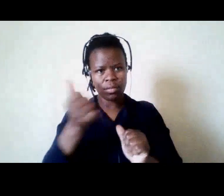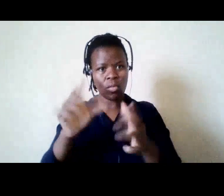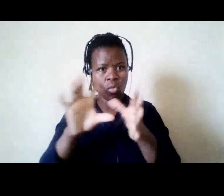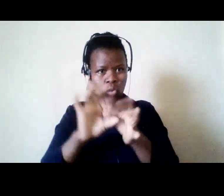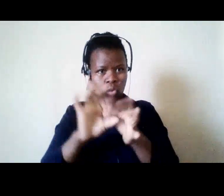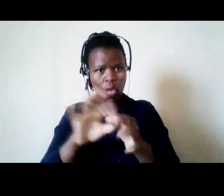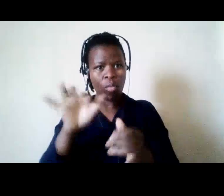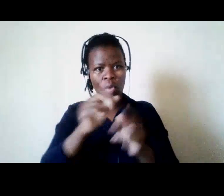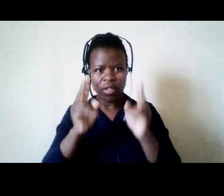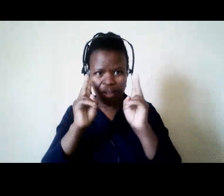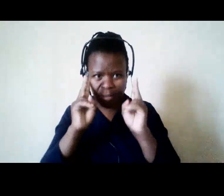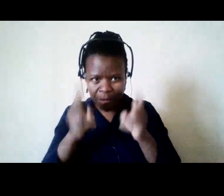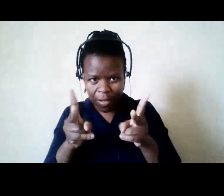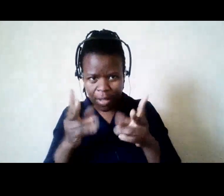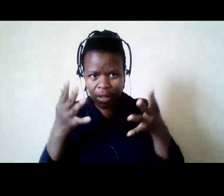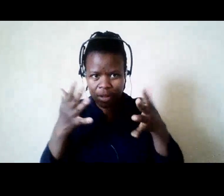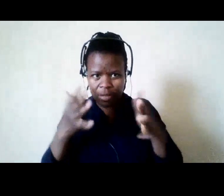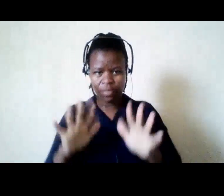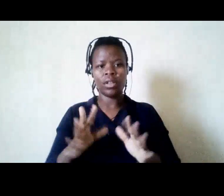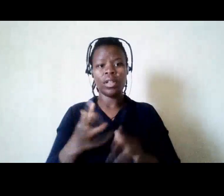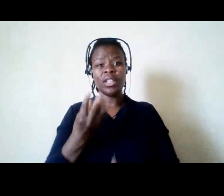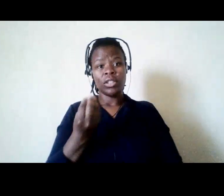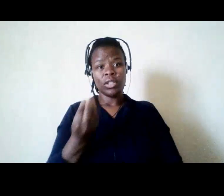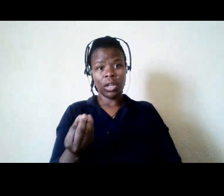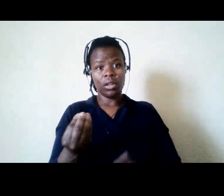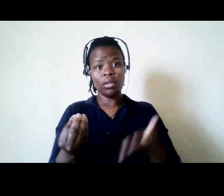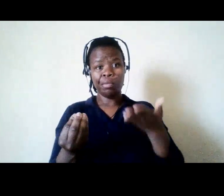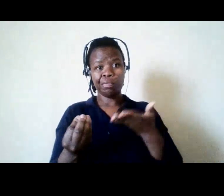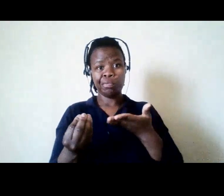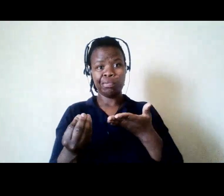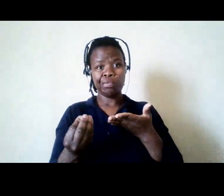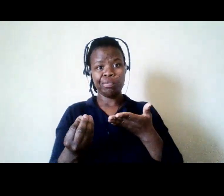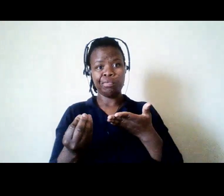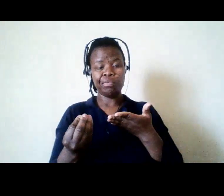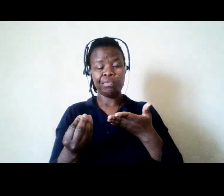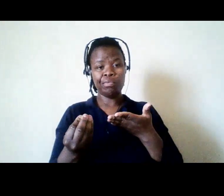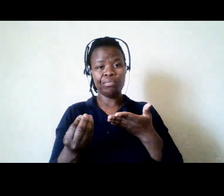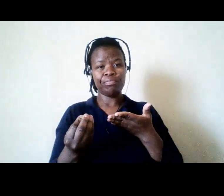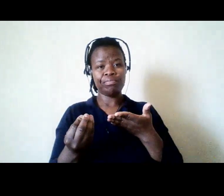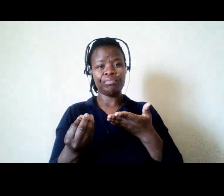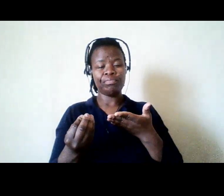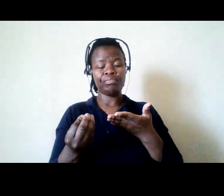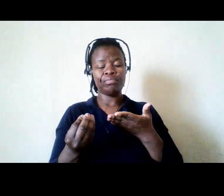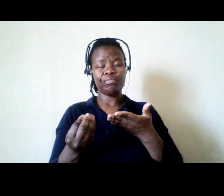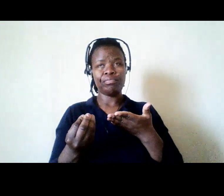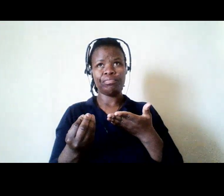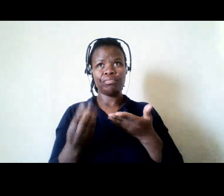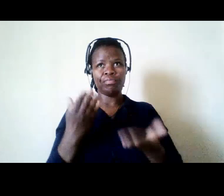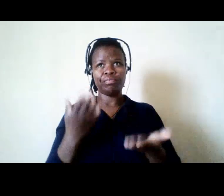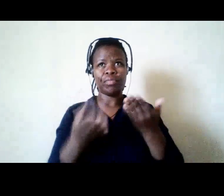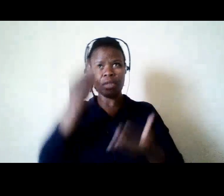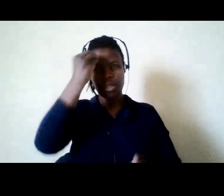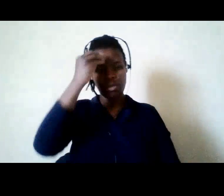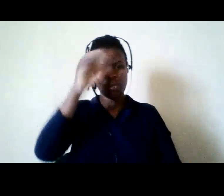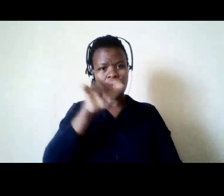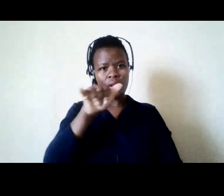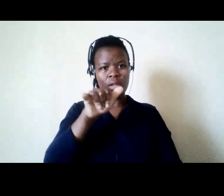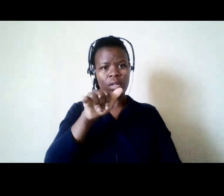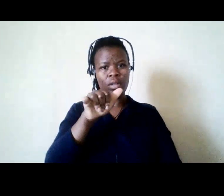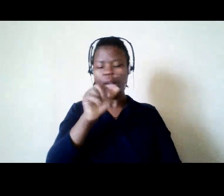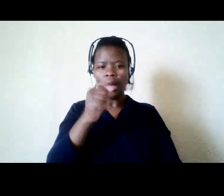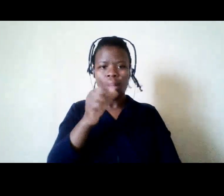visited, a child there was going through what I think Masabata Nombali